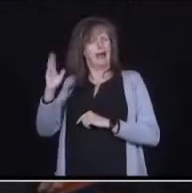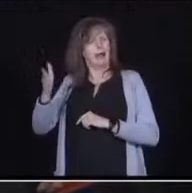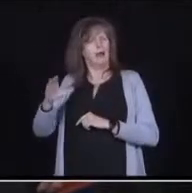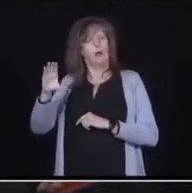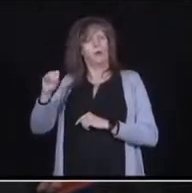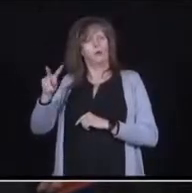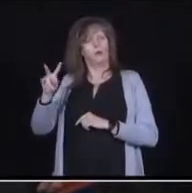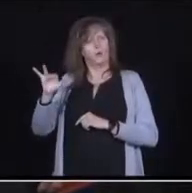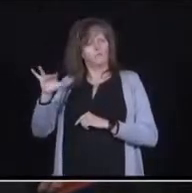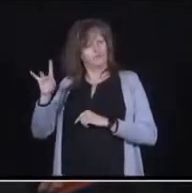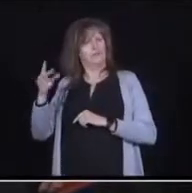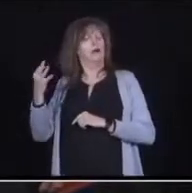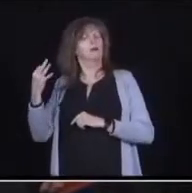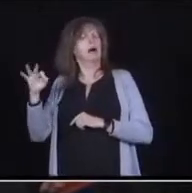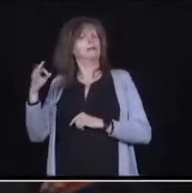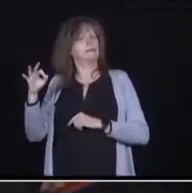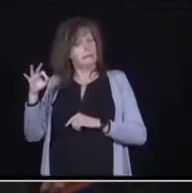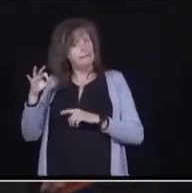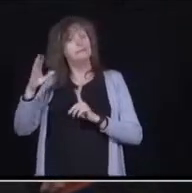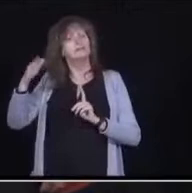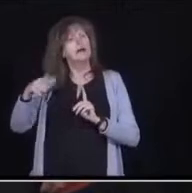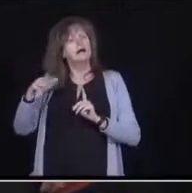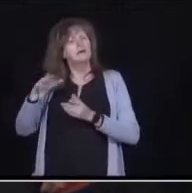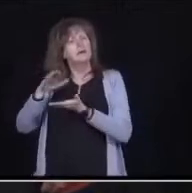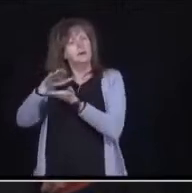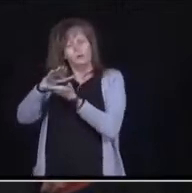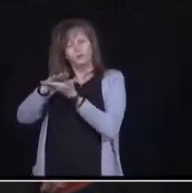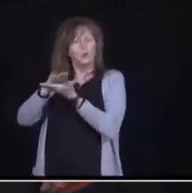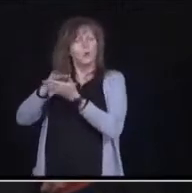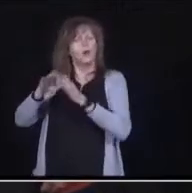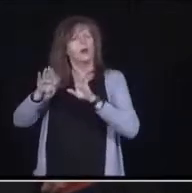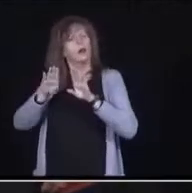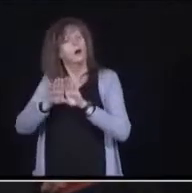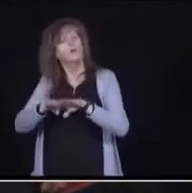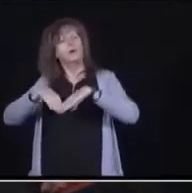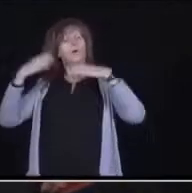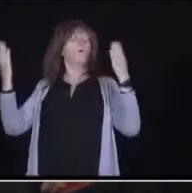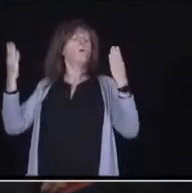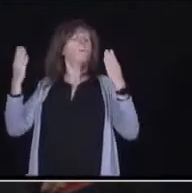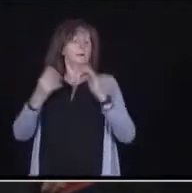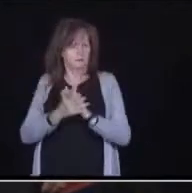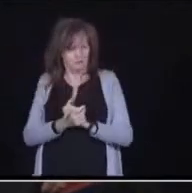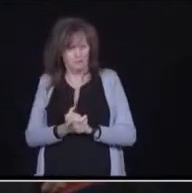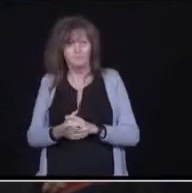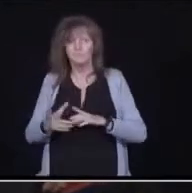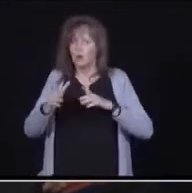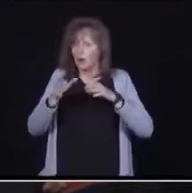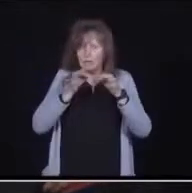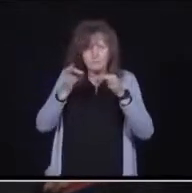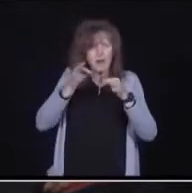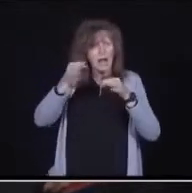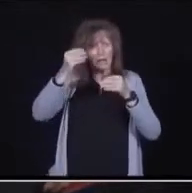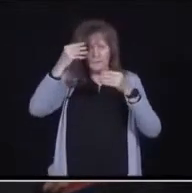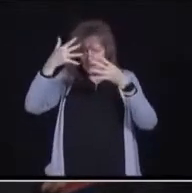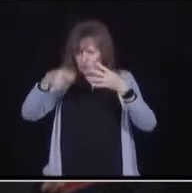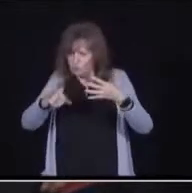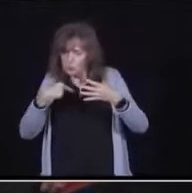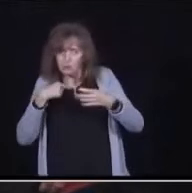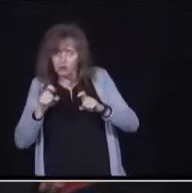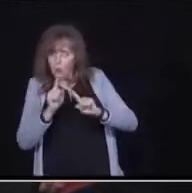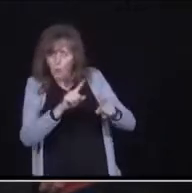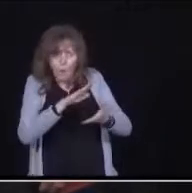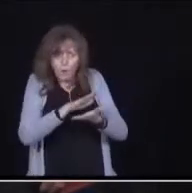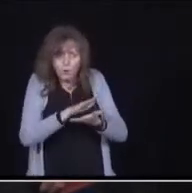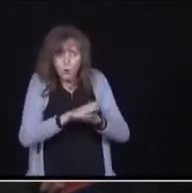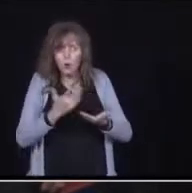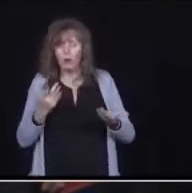www.covid-19.ontario.ca/school-reopening to answer a few questions and get some clear instruction on whether they should attend school that day or not. Again, I'm encouraging